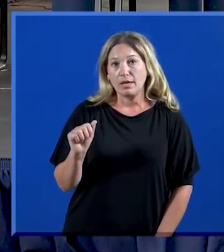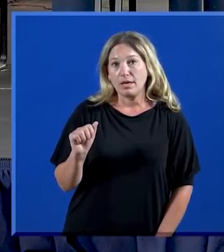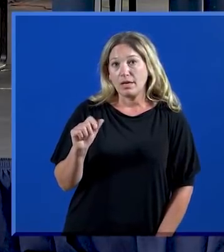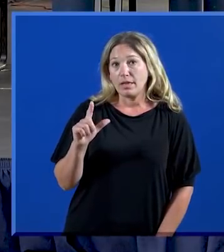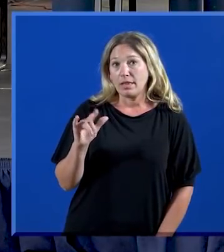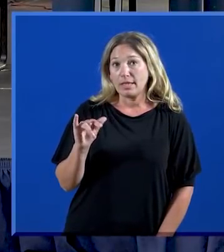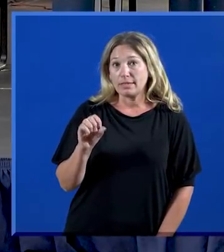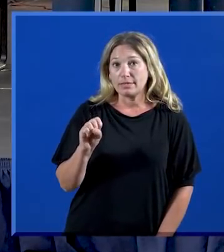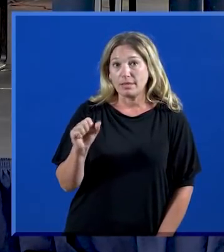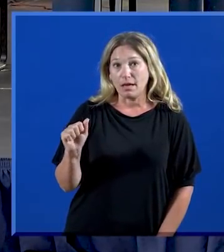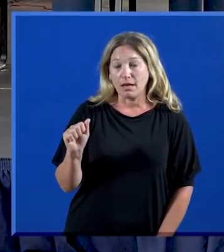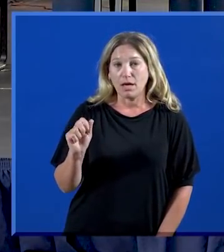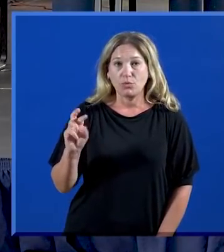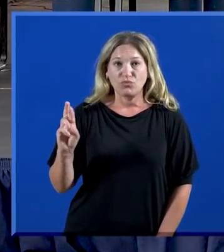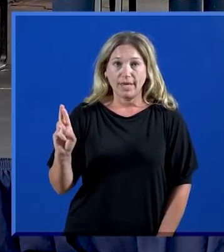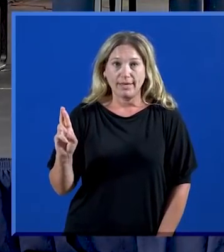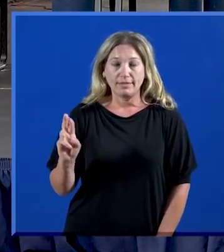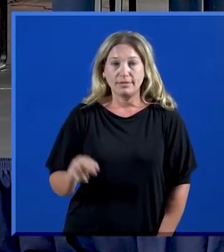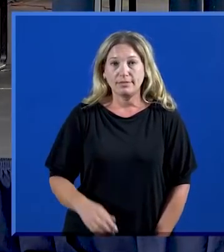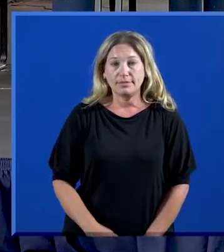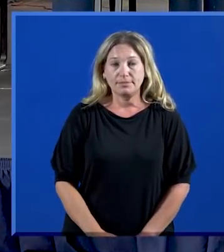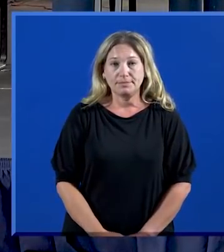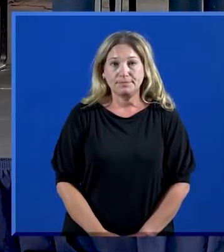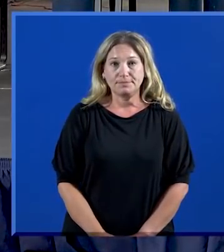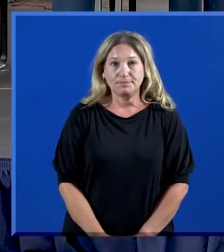Alyssa Reyes.